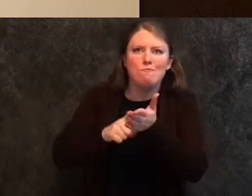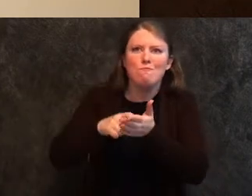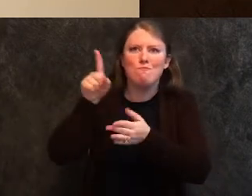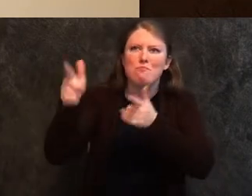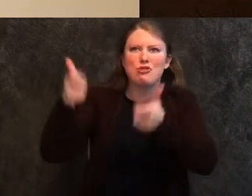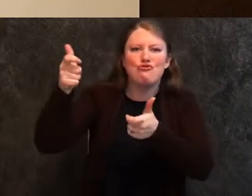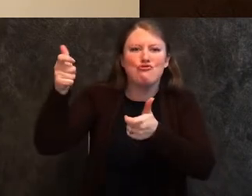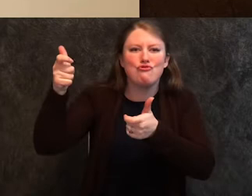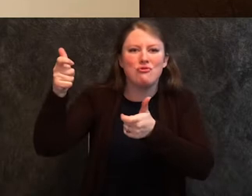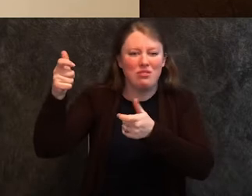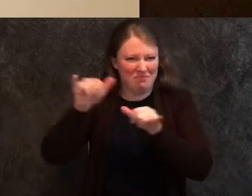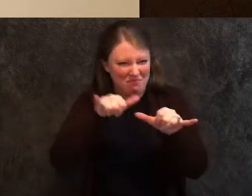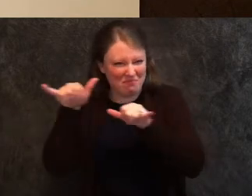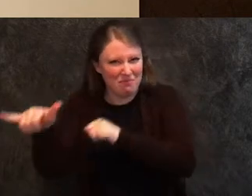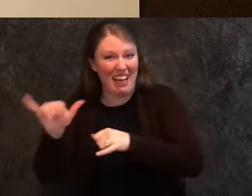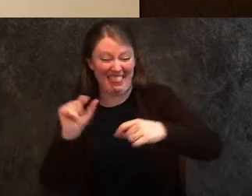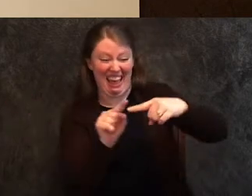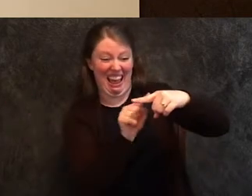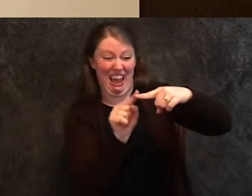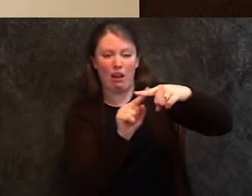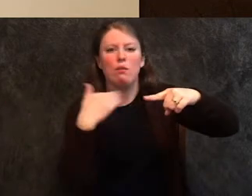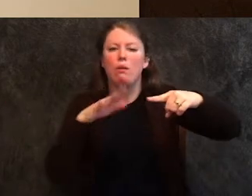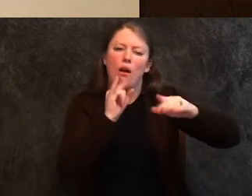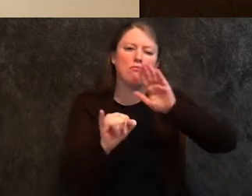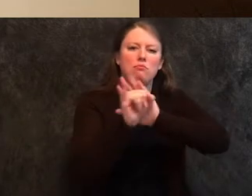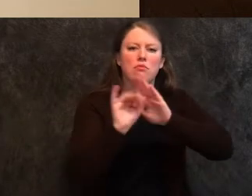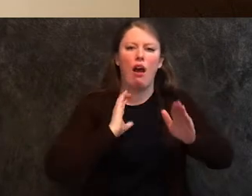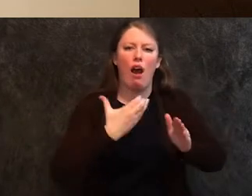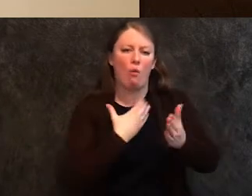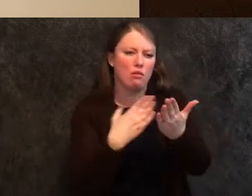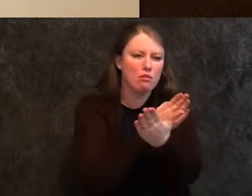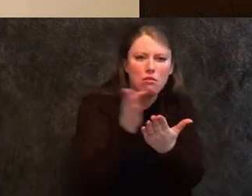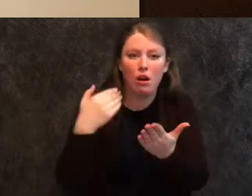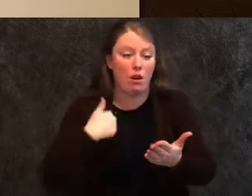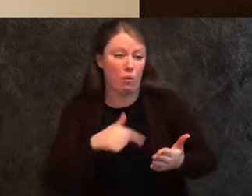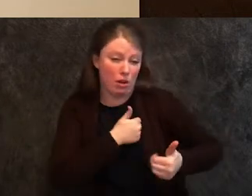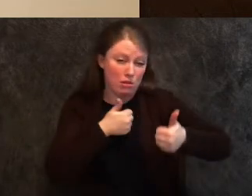is in the earthquake. He's in the fire, but really where he is in the